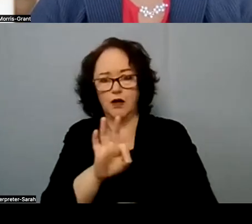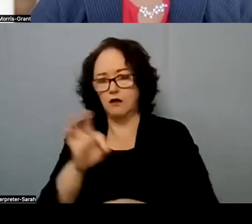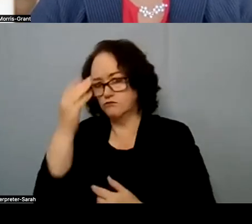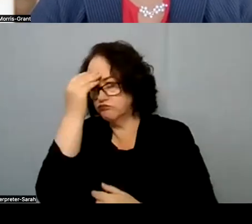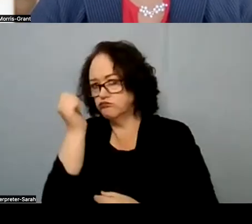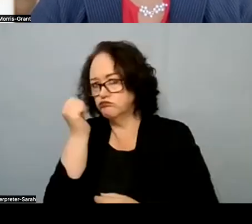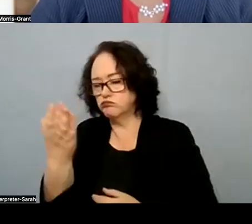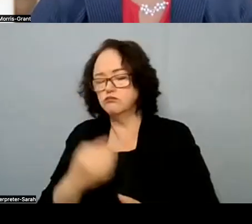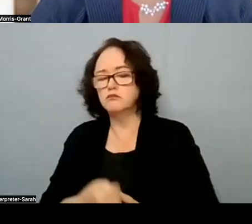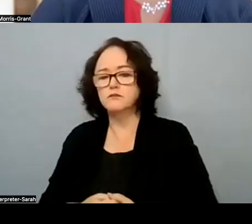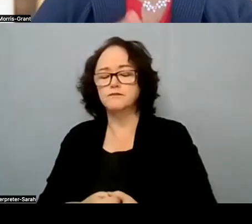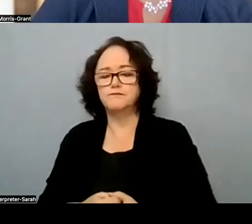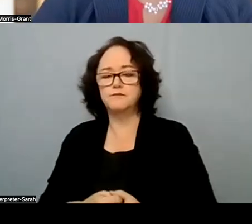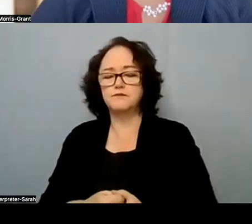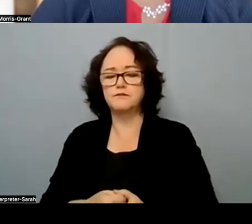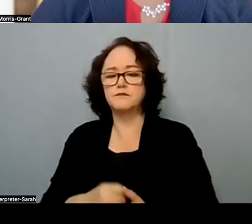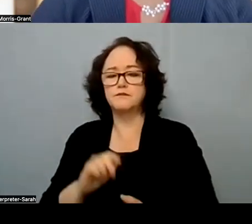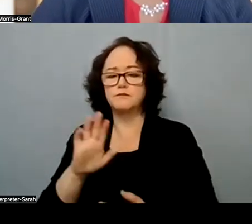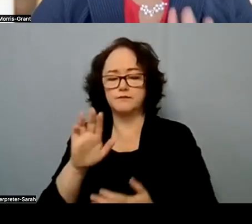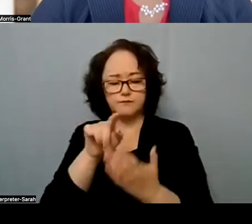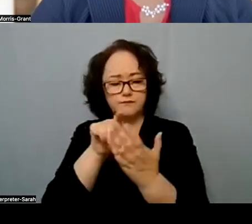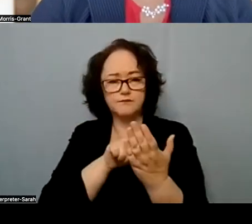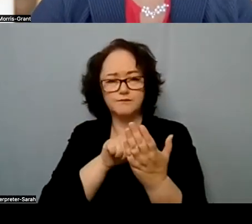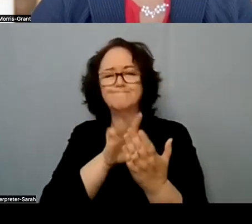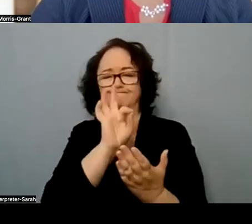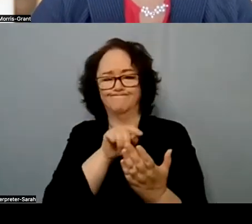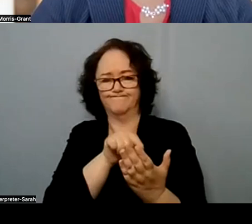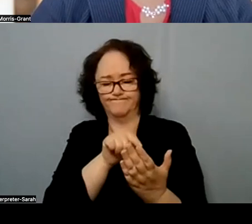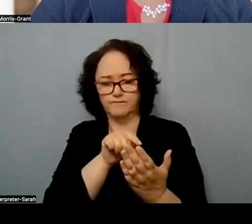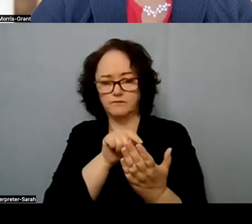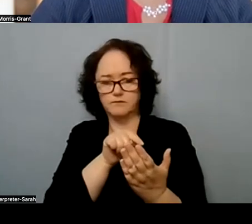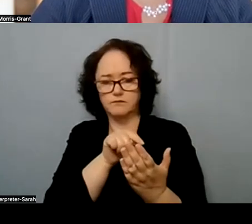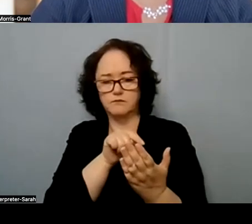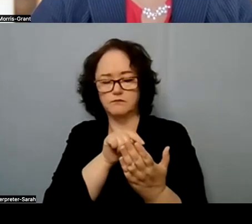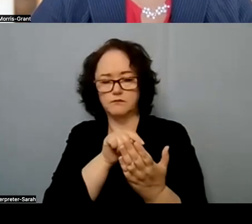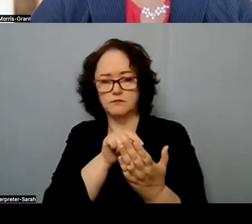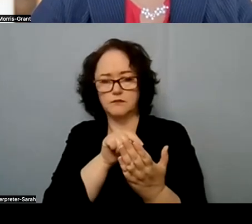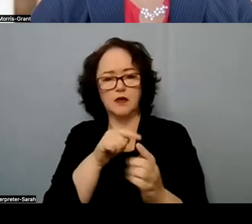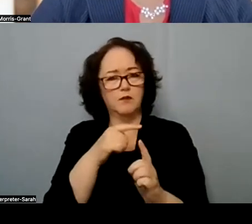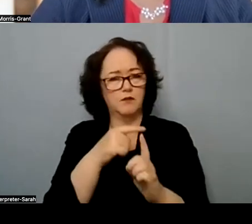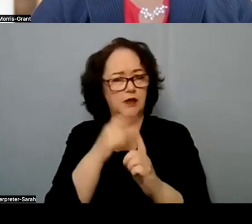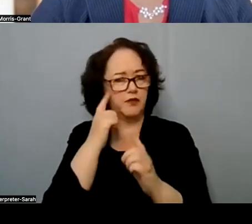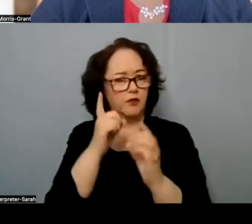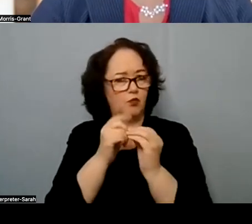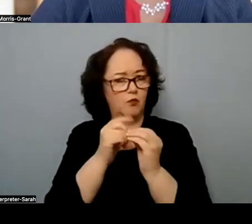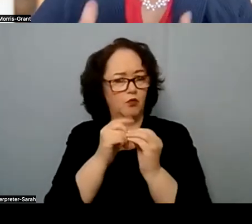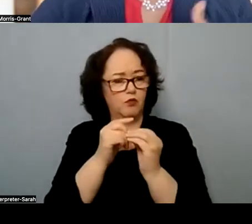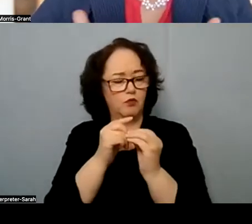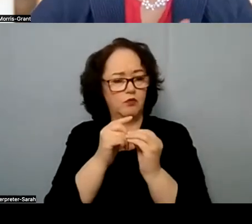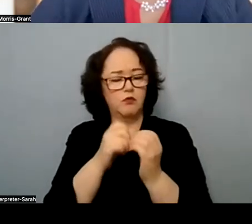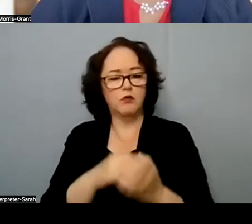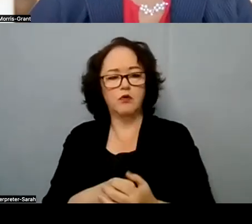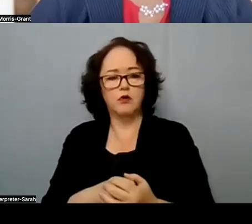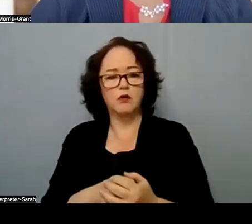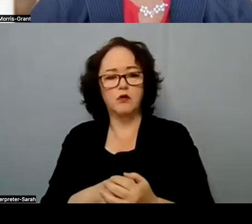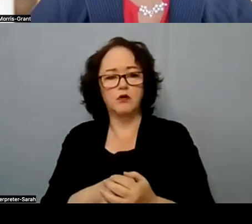Andrea, and let me make sure. Yes, here it is. And then I think there's one more after this before we get back into the slides, just for the